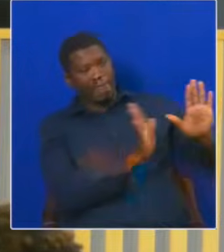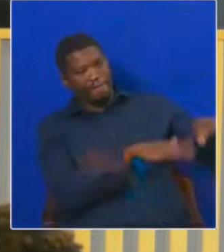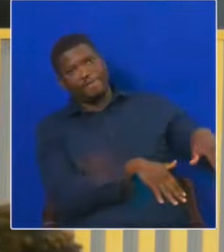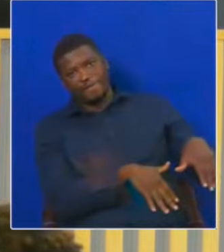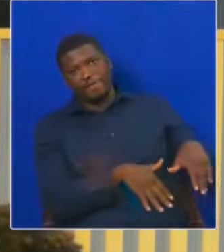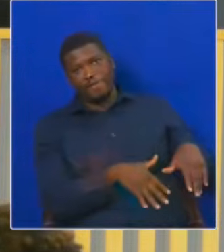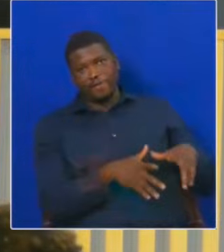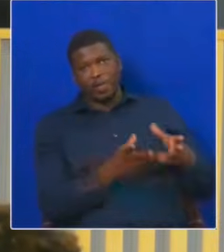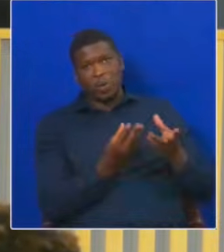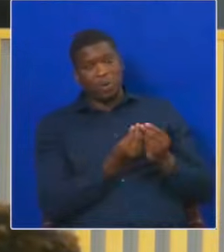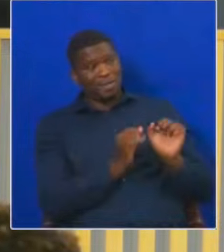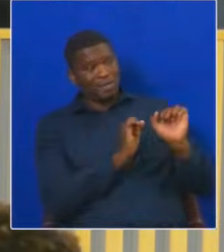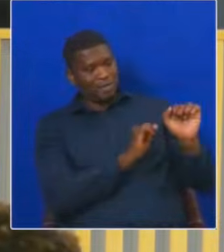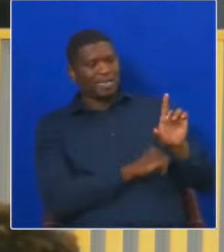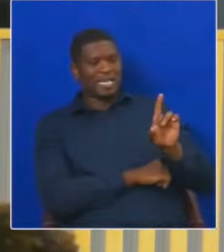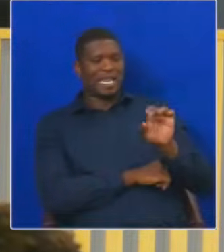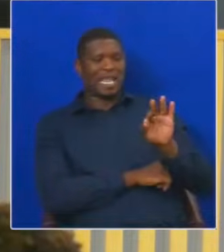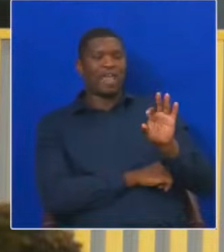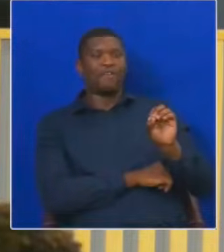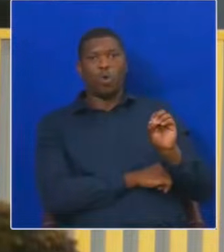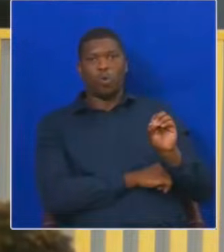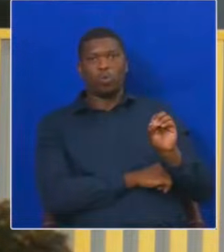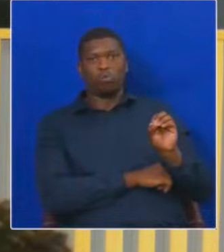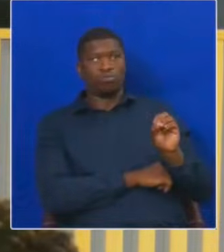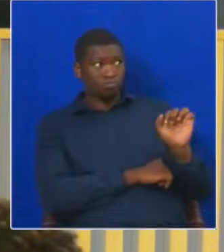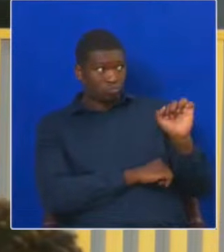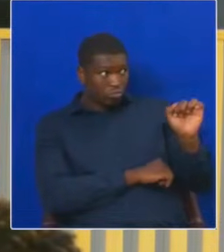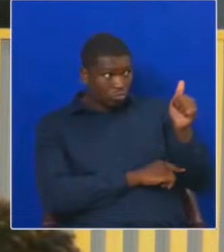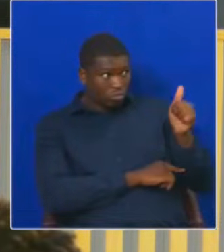DFO, who is the one